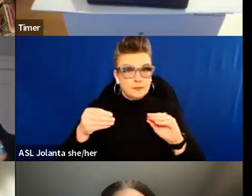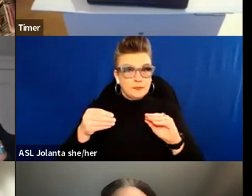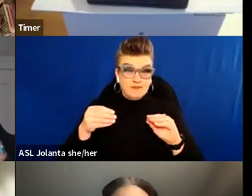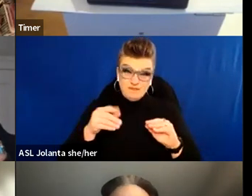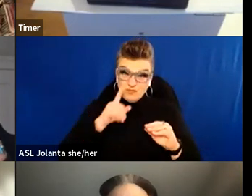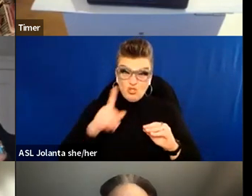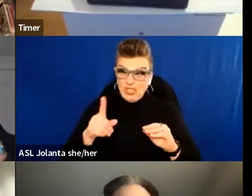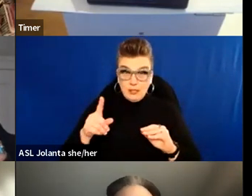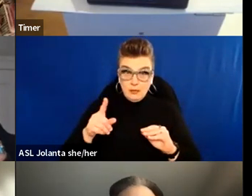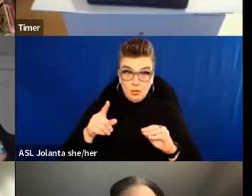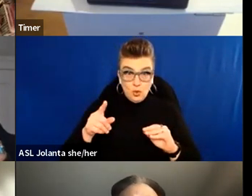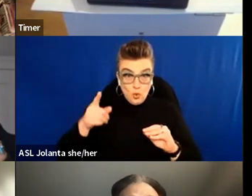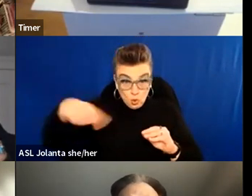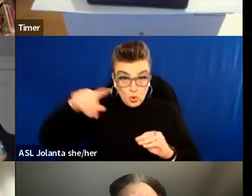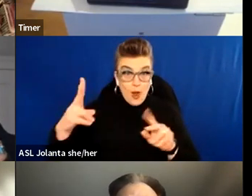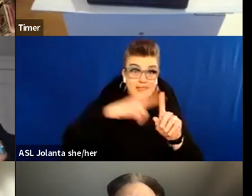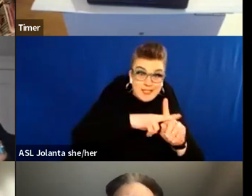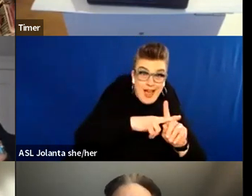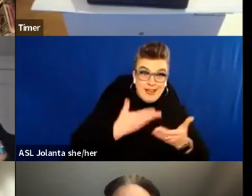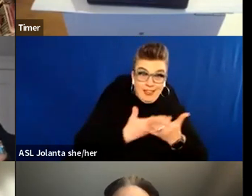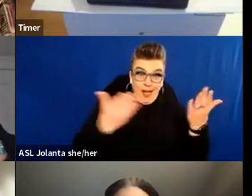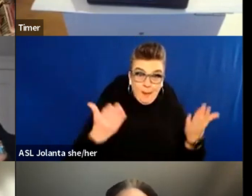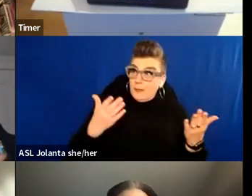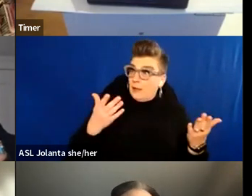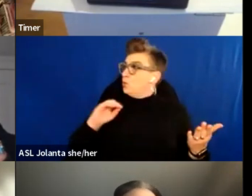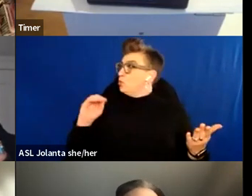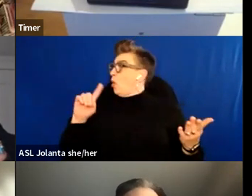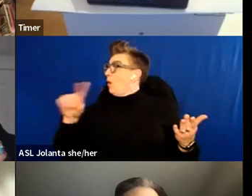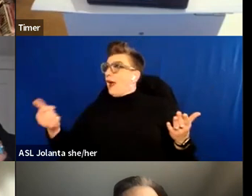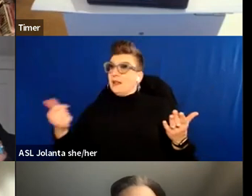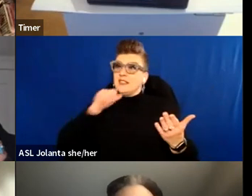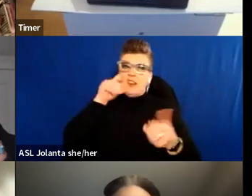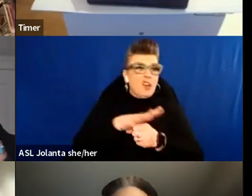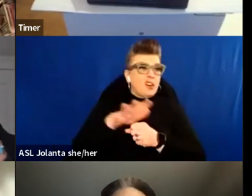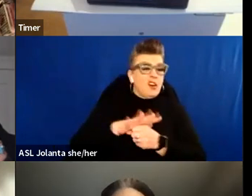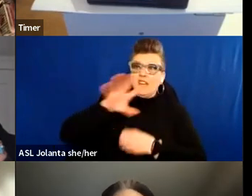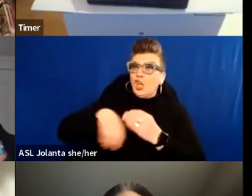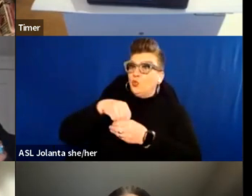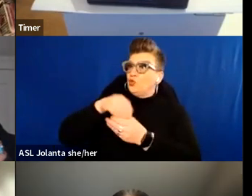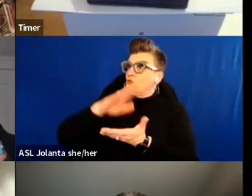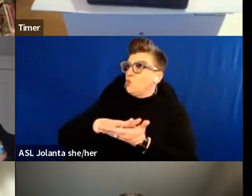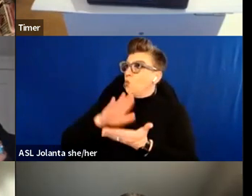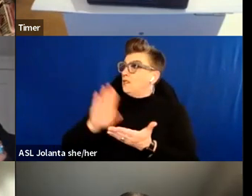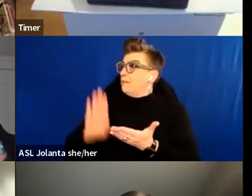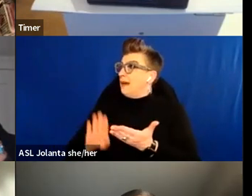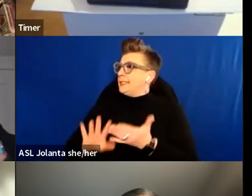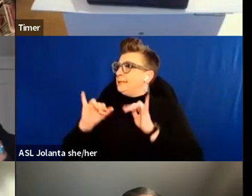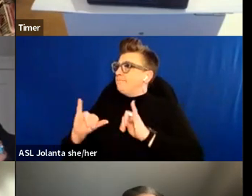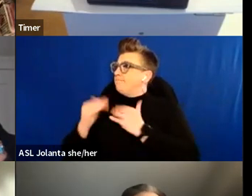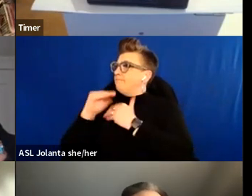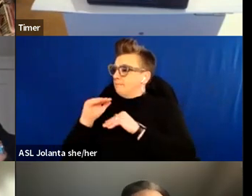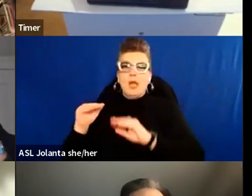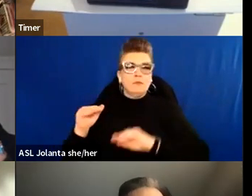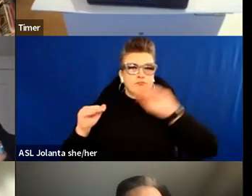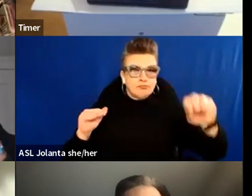assigned to the manning there was nowhere else to go there's really not enough inclusion schools in boston as there is so